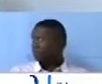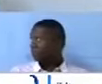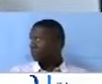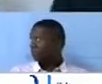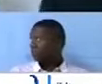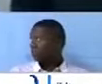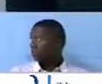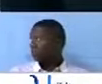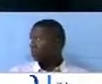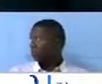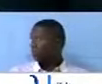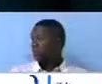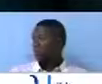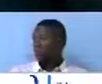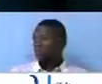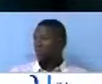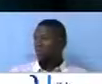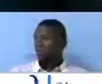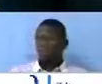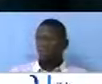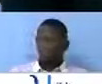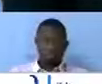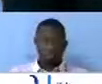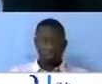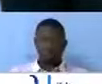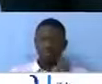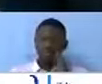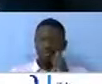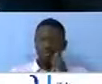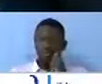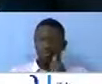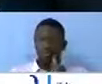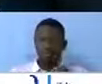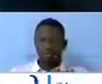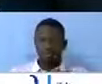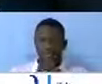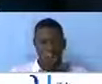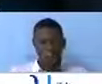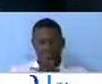You guys need to use hand sanitizers too. Yes, we